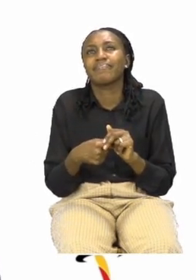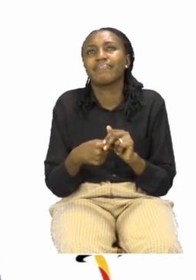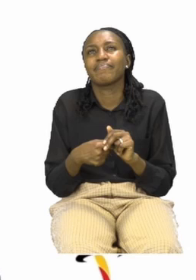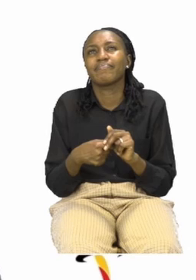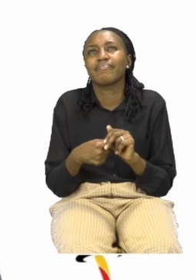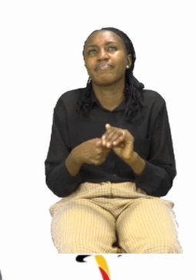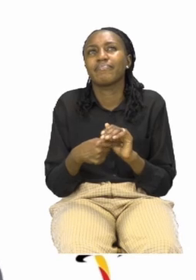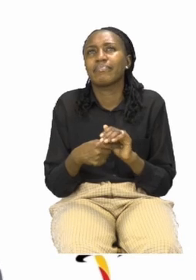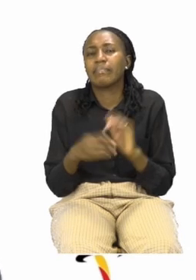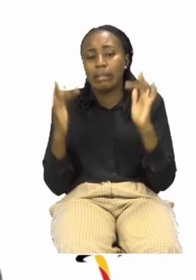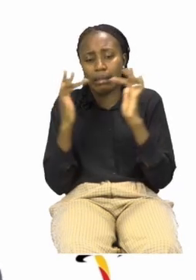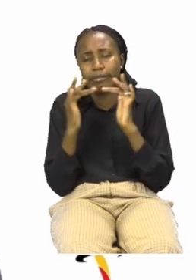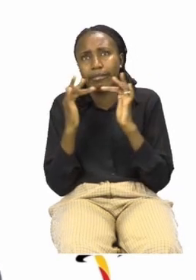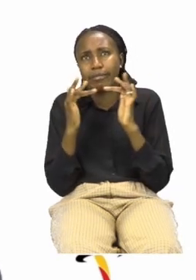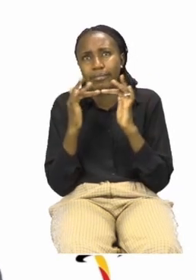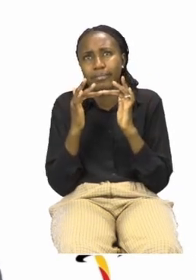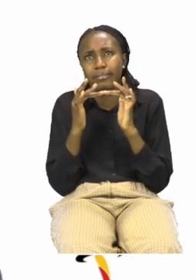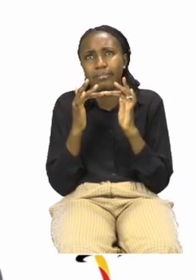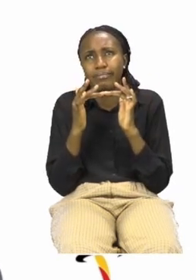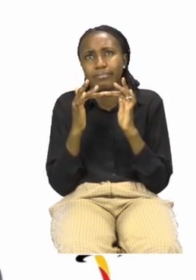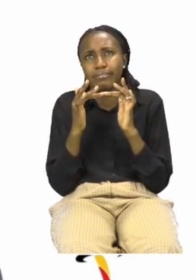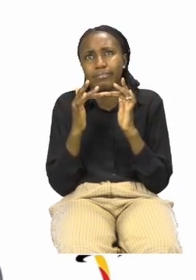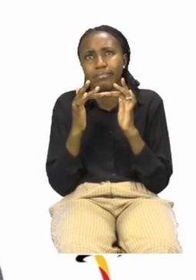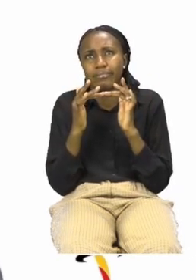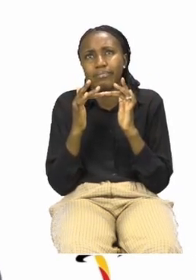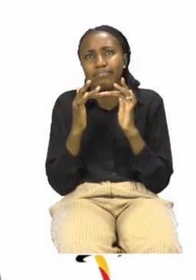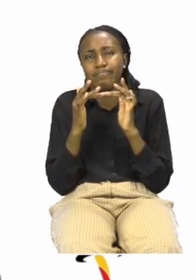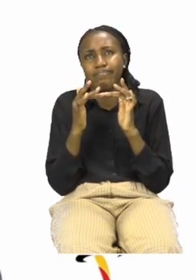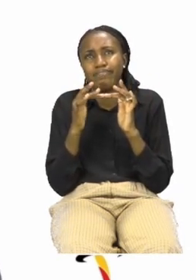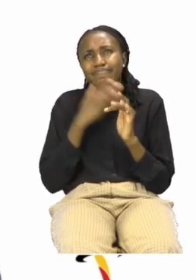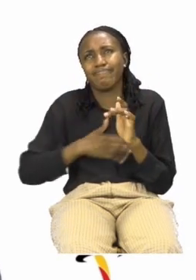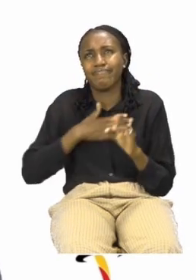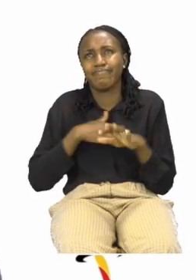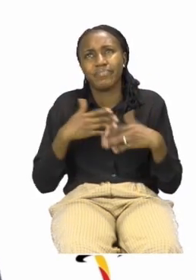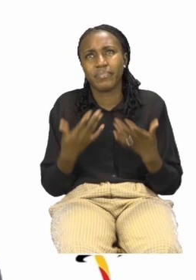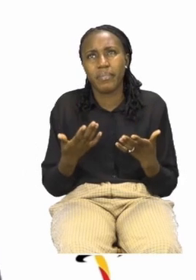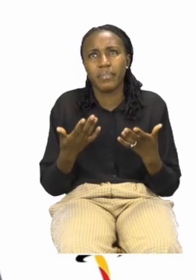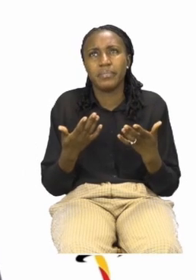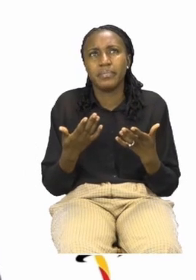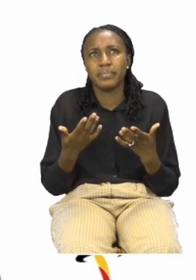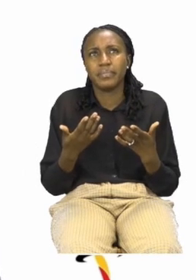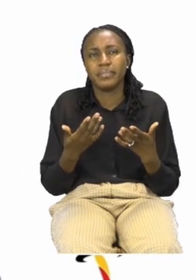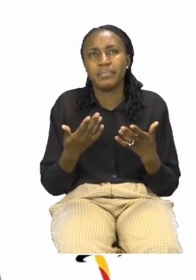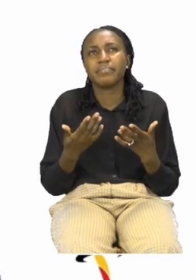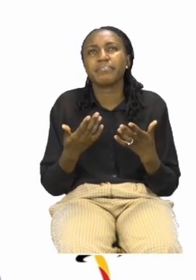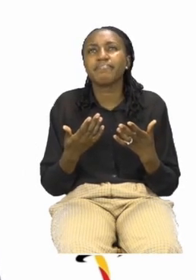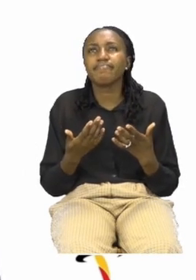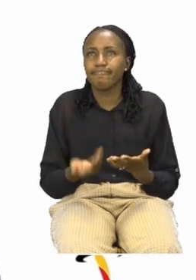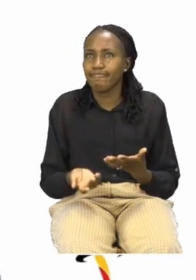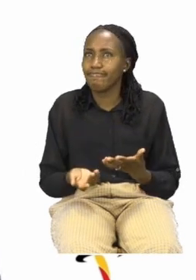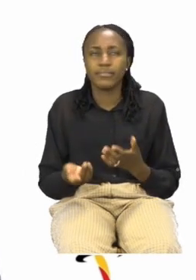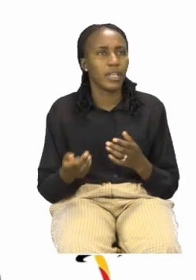the online approach that you took this year. How do you feel about that going forward? I